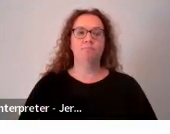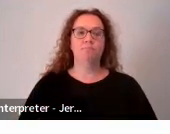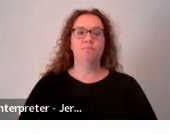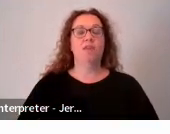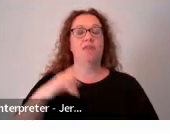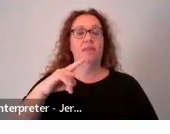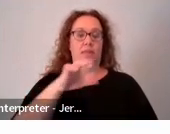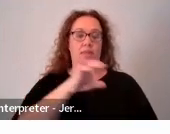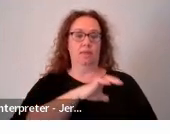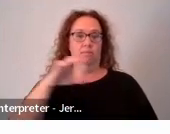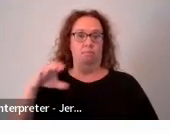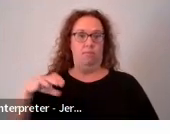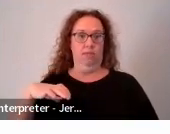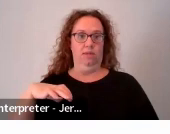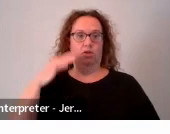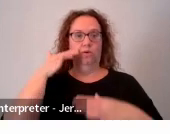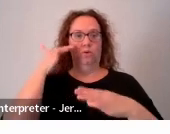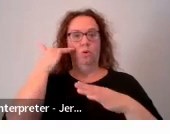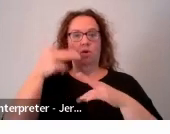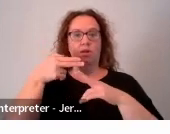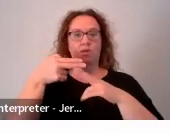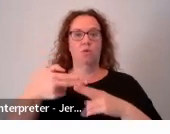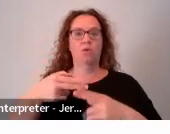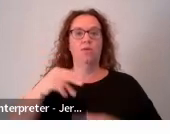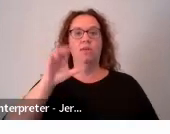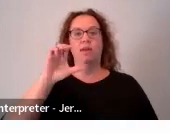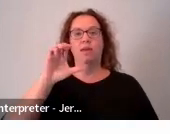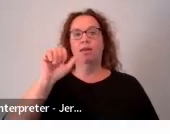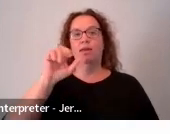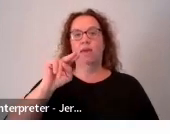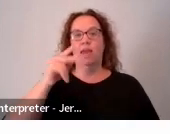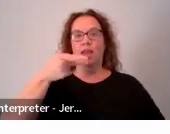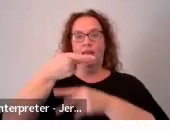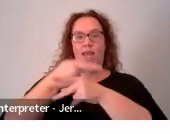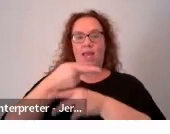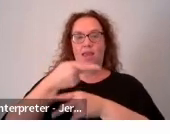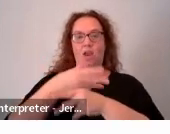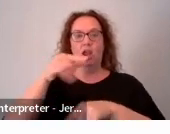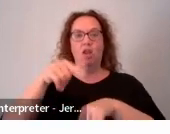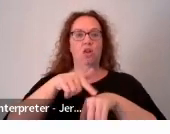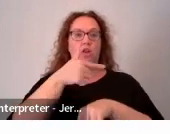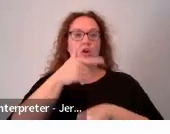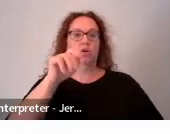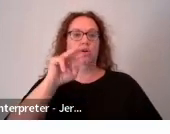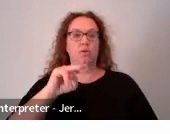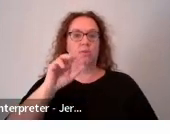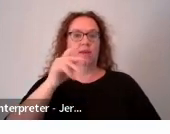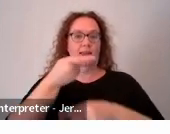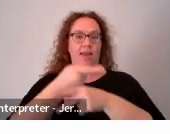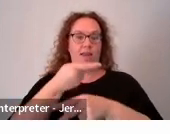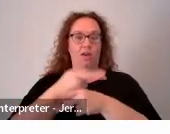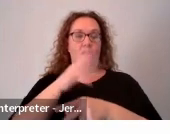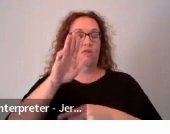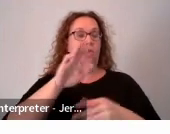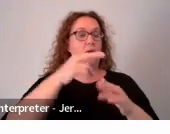These committees are currently known as the CAN Care Steering Committee and the Long-Term Care Committee, but these committees' names and their